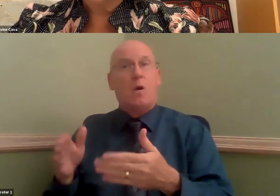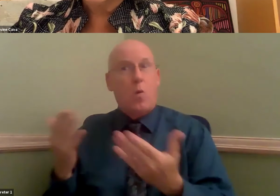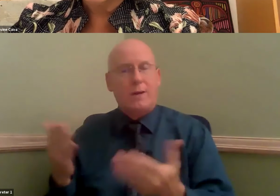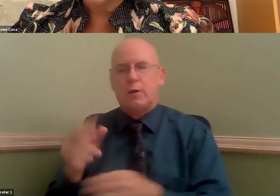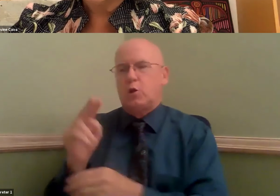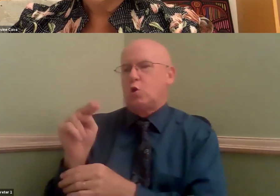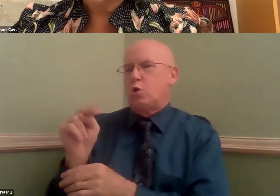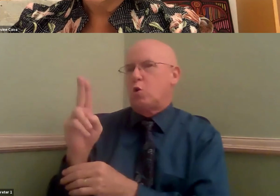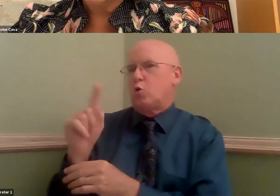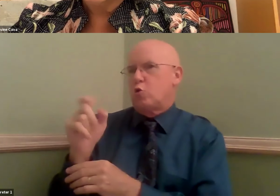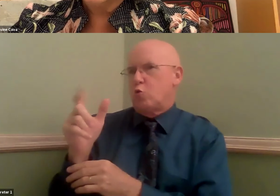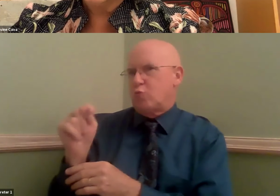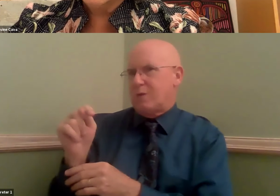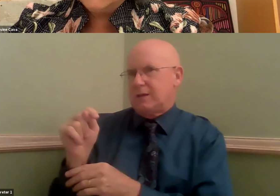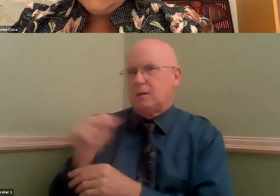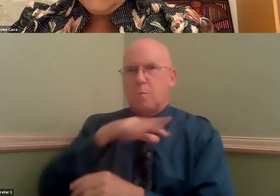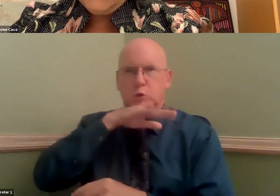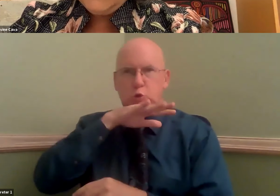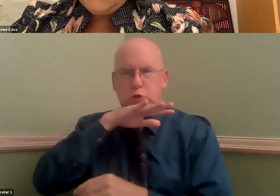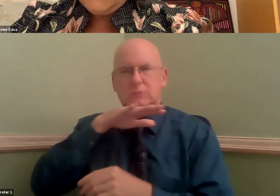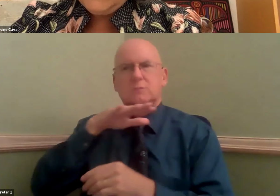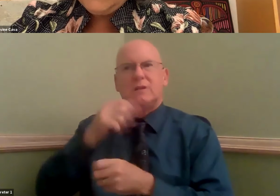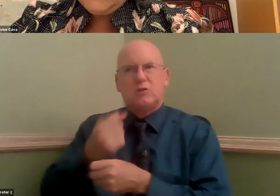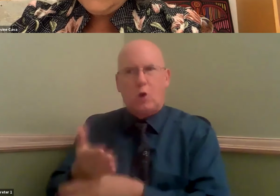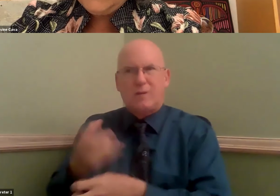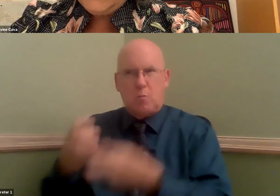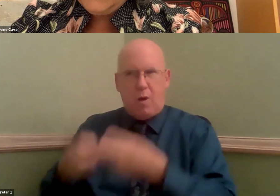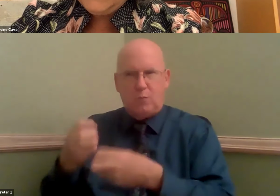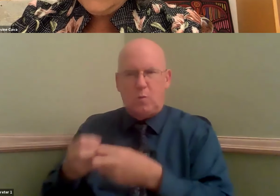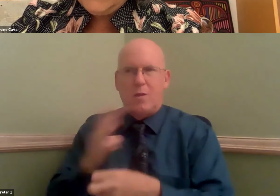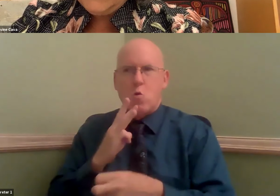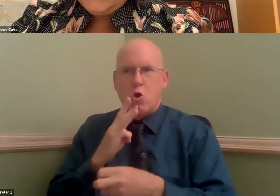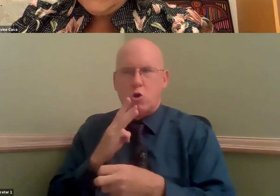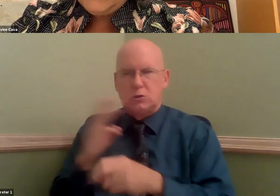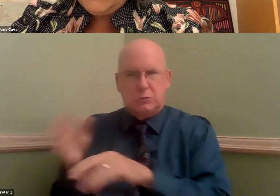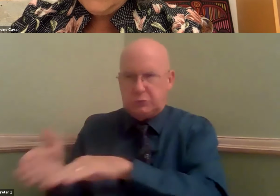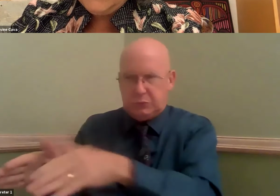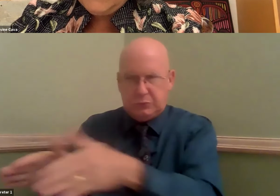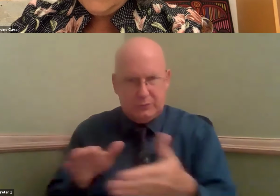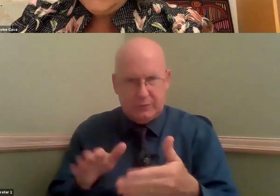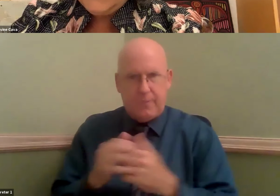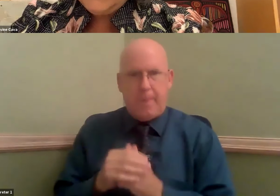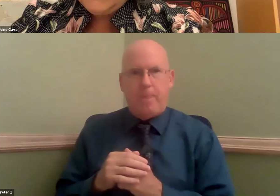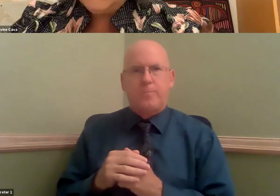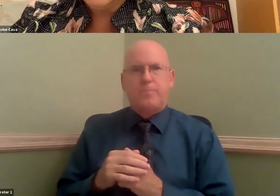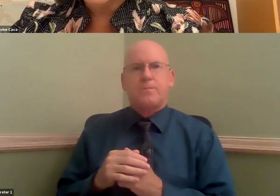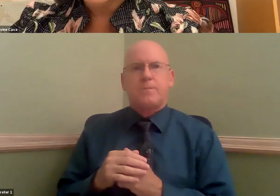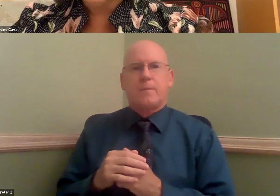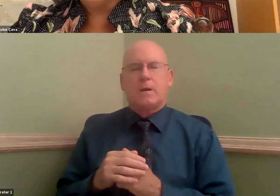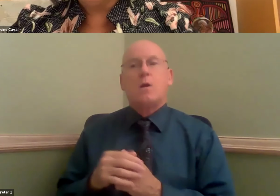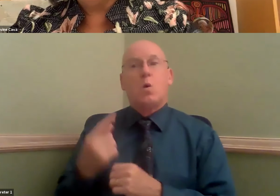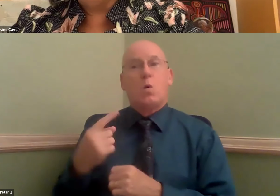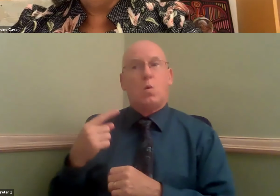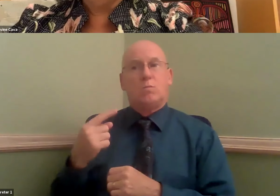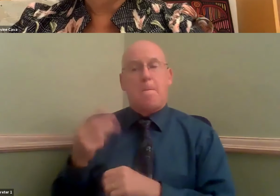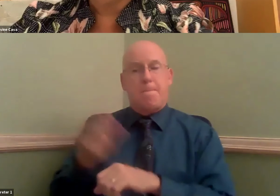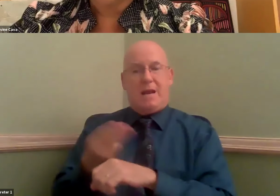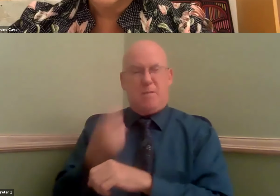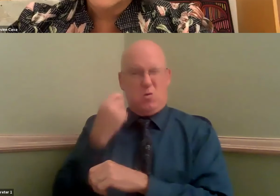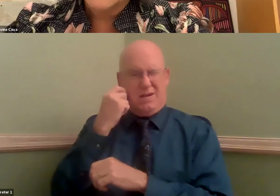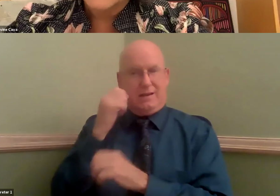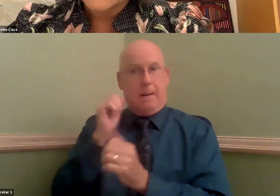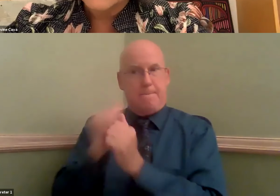of impairment to the bay. The city of Miami recently passed the most robust fertilizer ordinance in the state to address nutrient runoff.